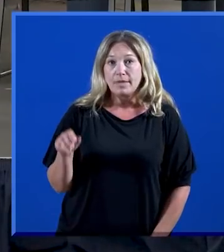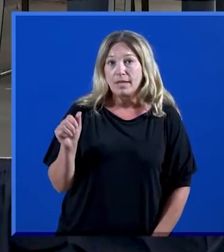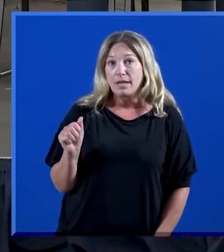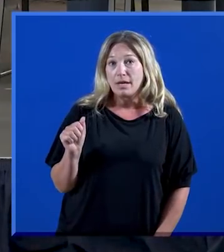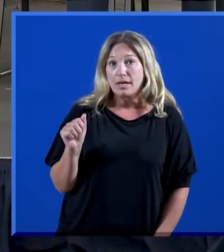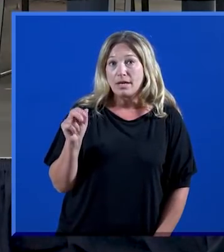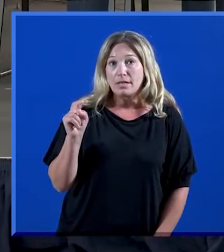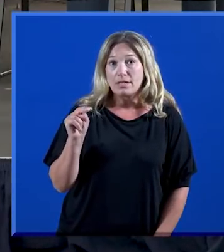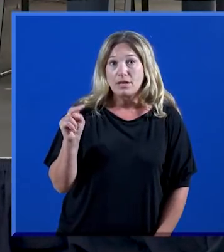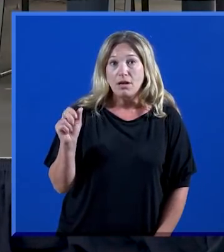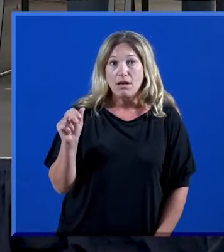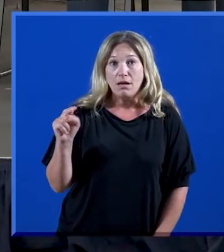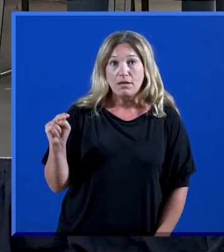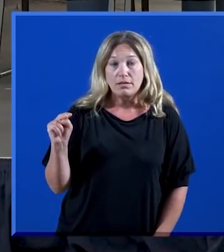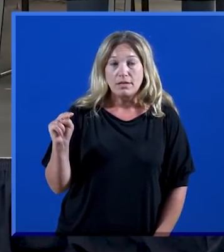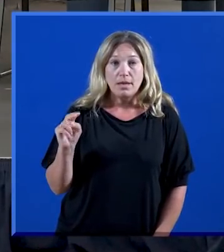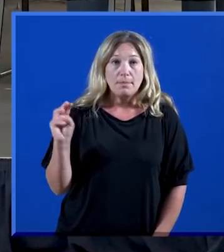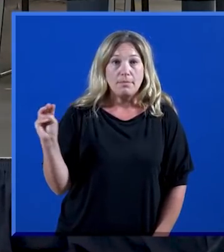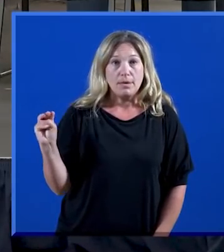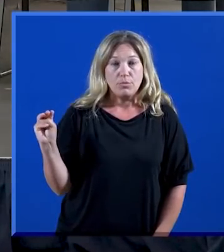Anand Meprla.